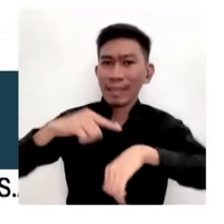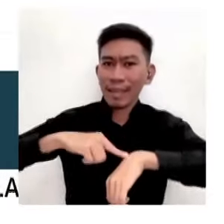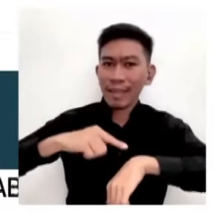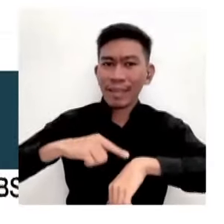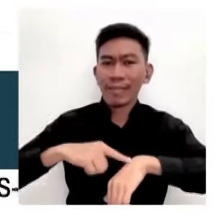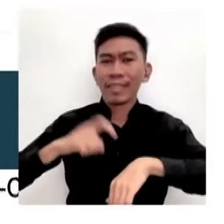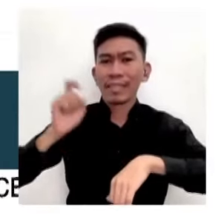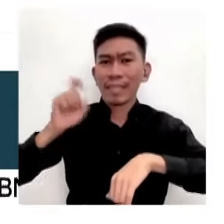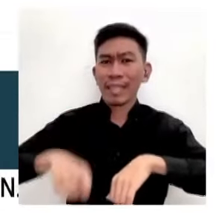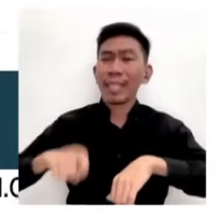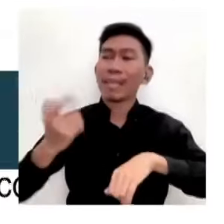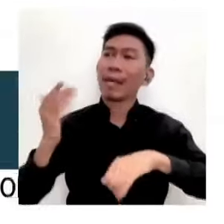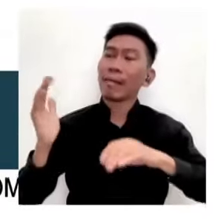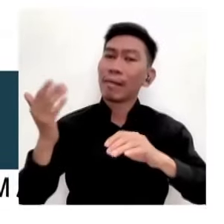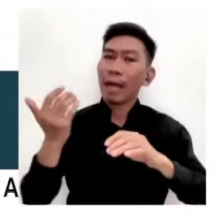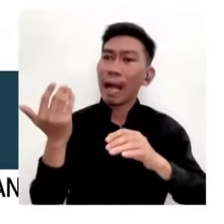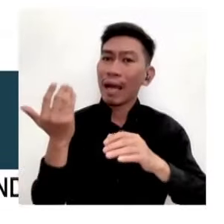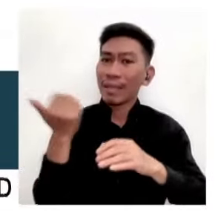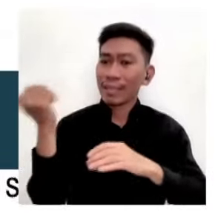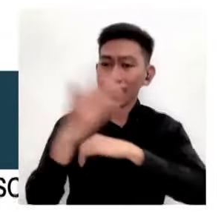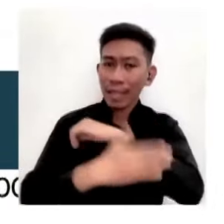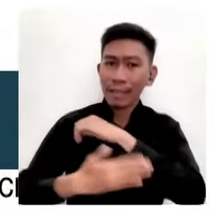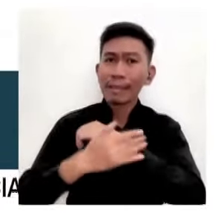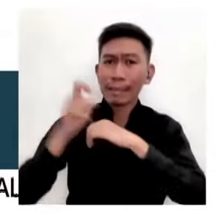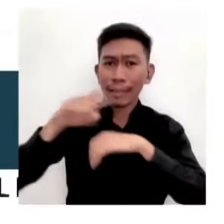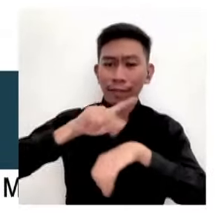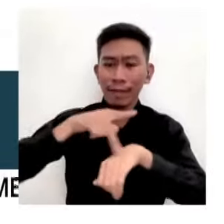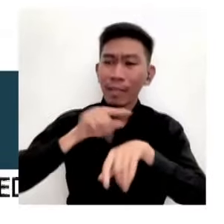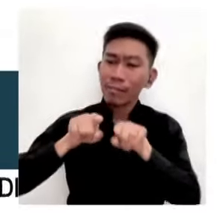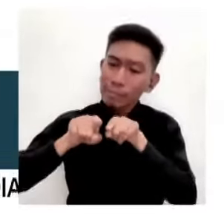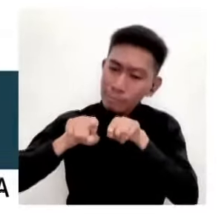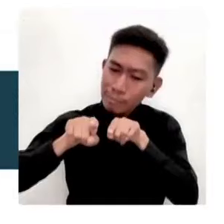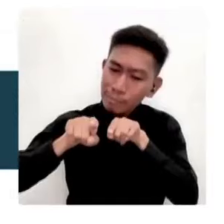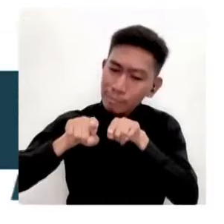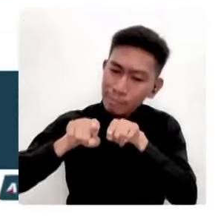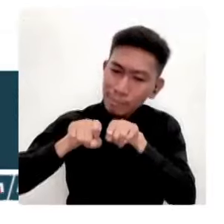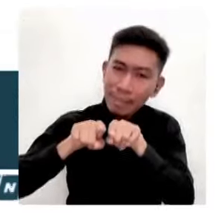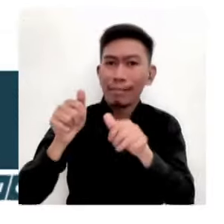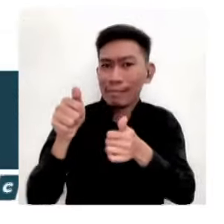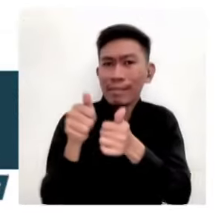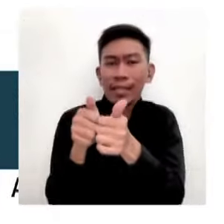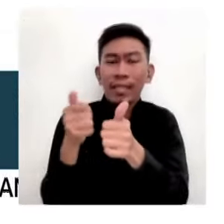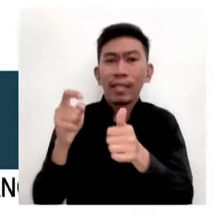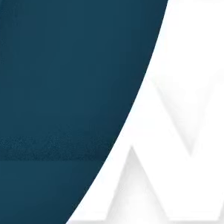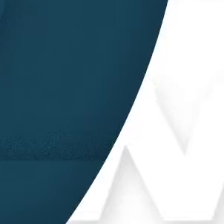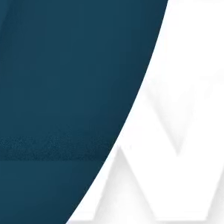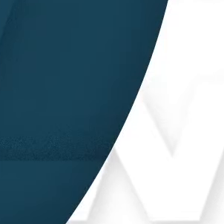competitive. Yeah. And now is the time to open up the economy of our country.